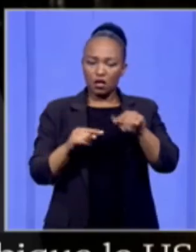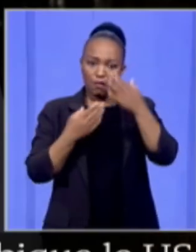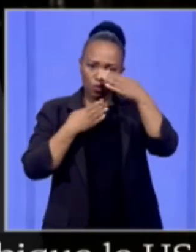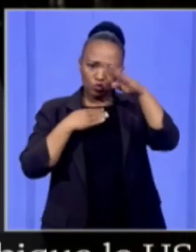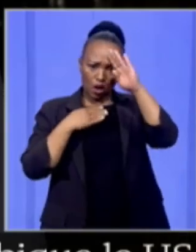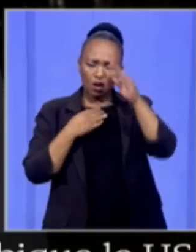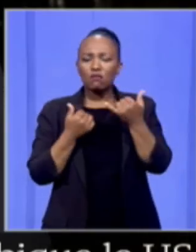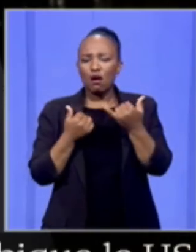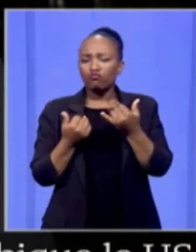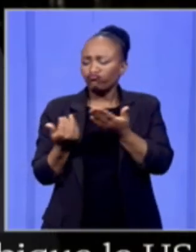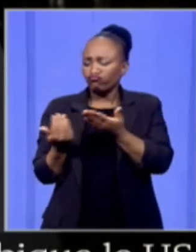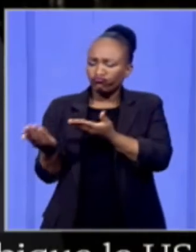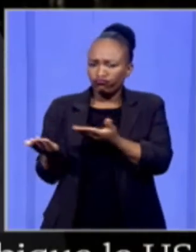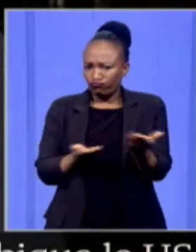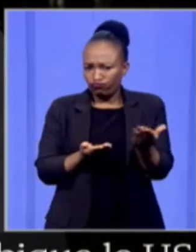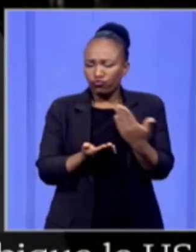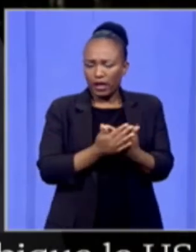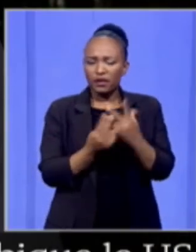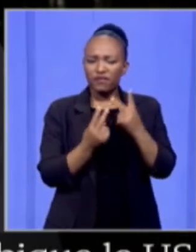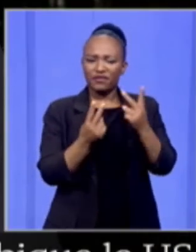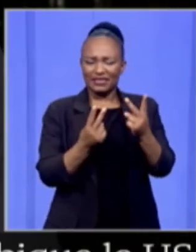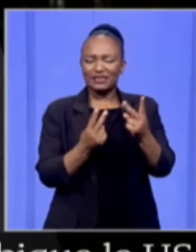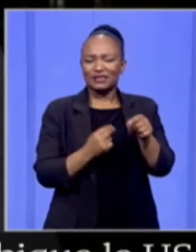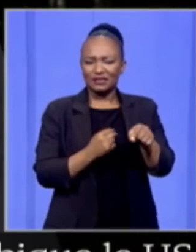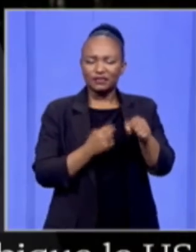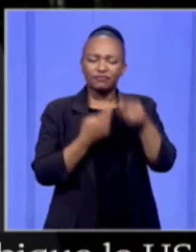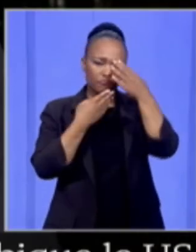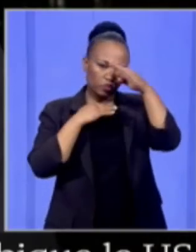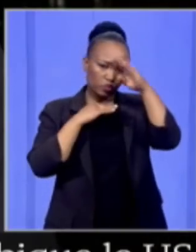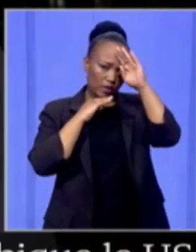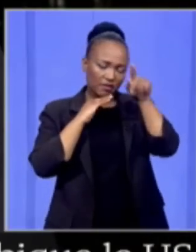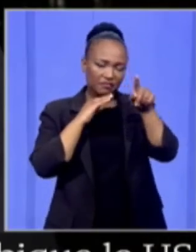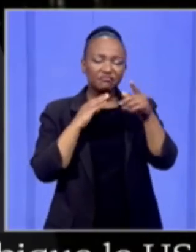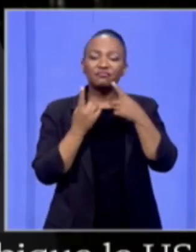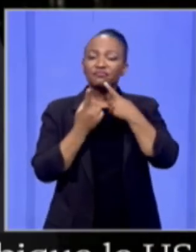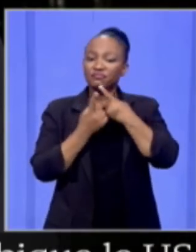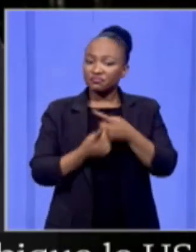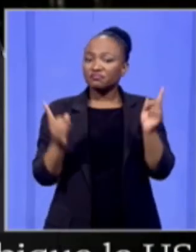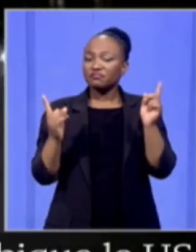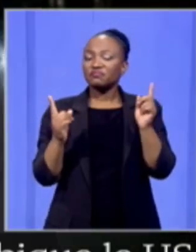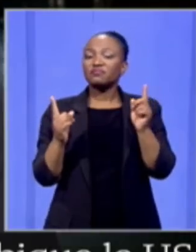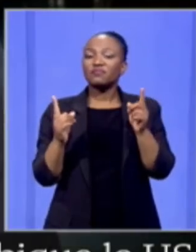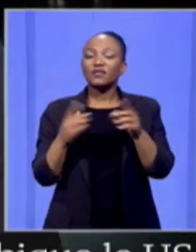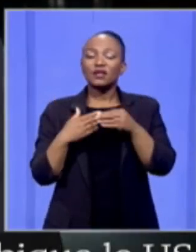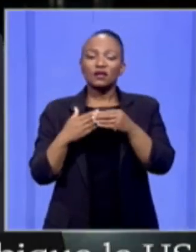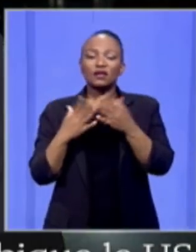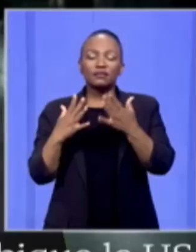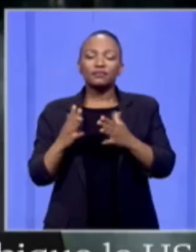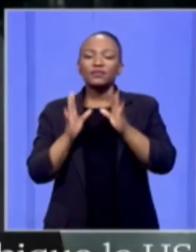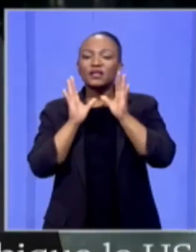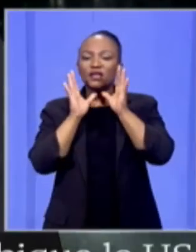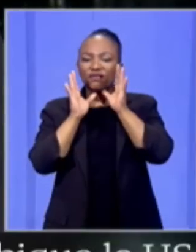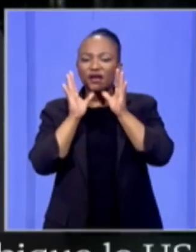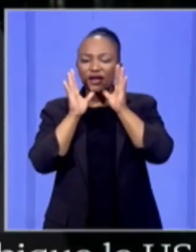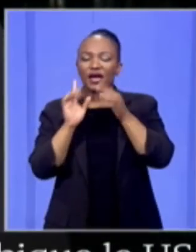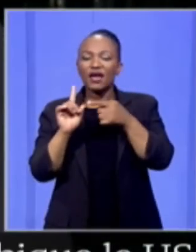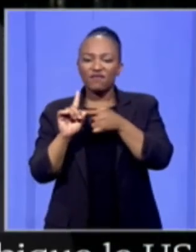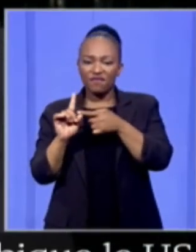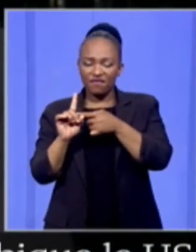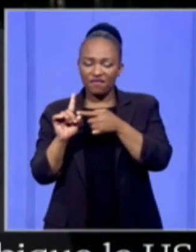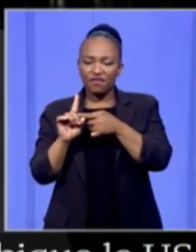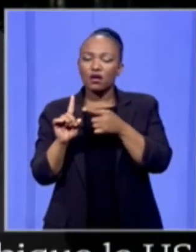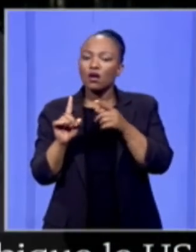ka nna ba etela naheng ya Botswana. Ebile ho bile ha ba phatlalatso ya hore moetapele wa EFF Julius Malema o